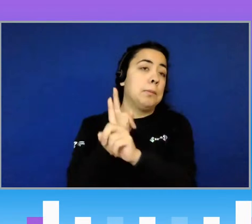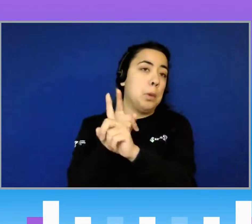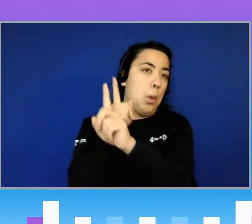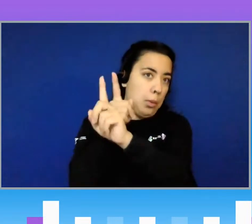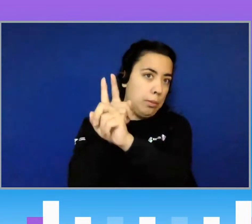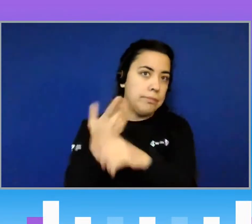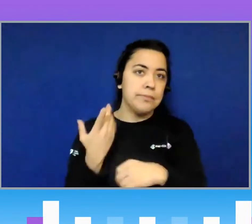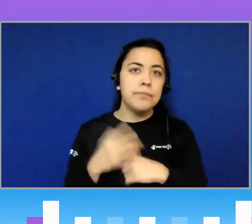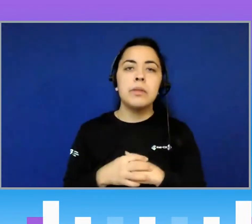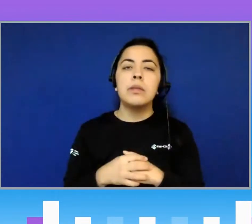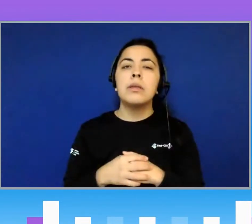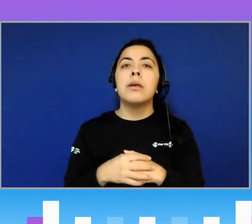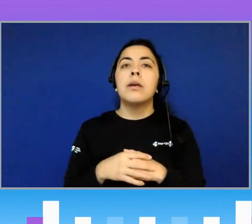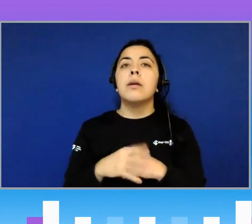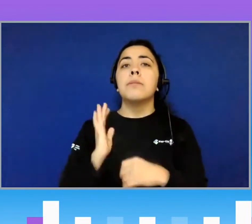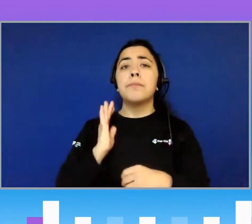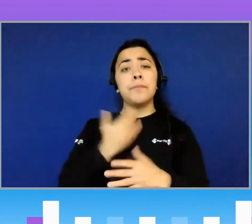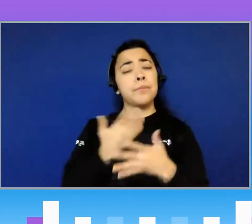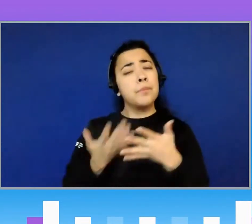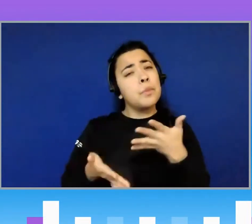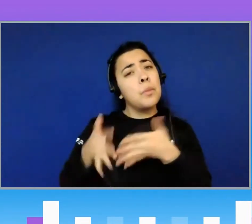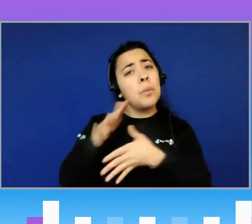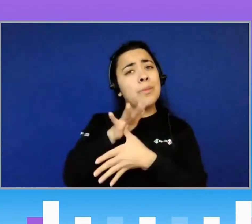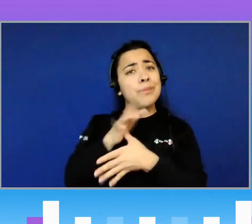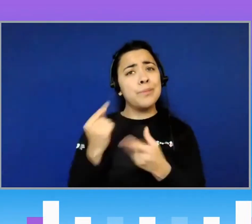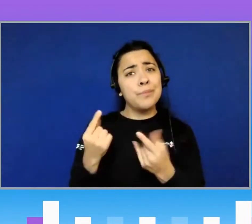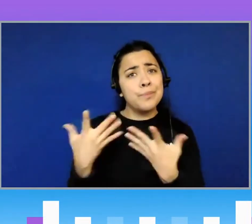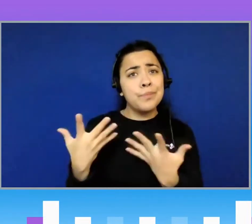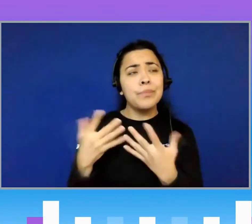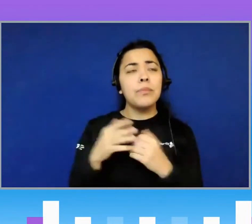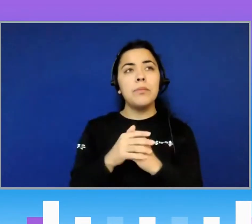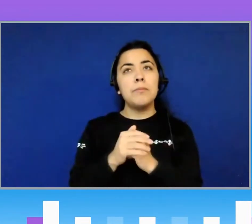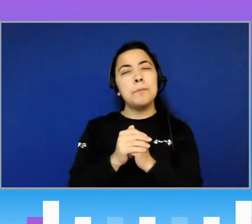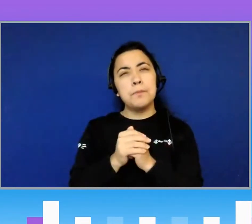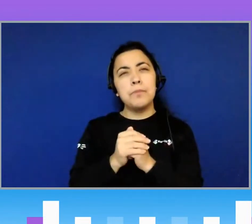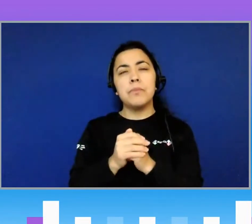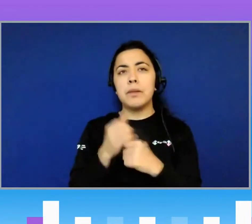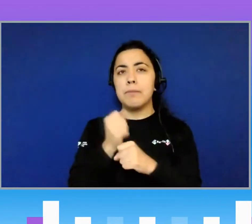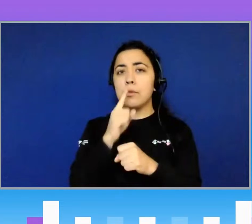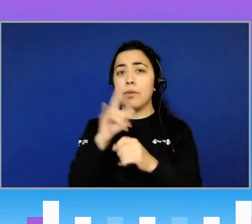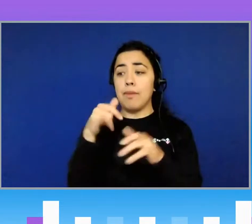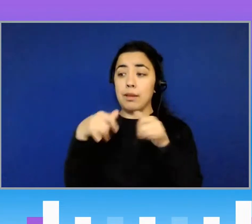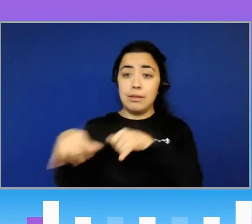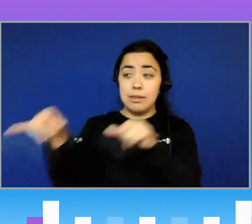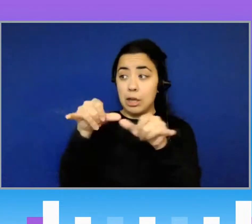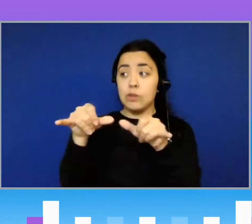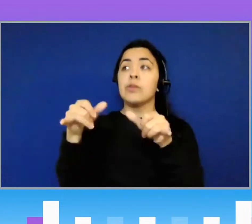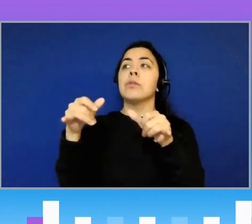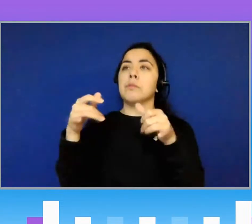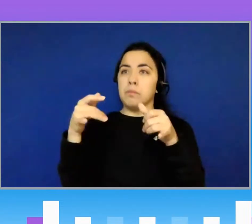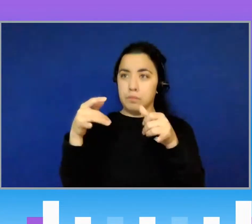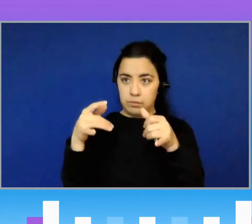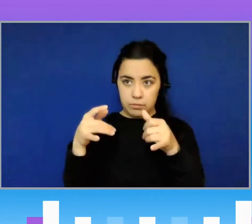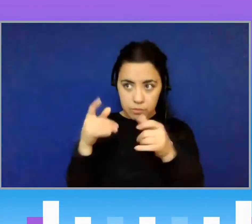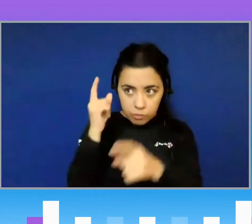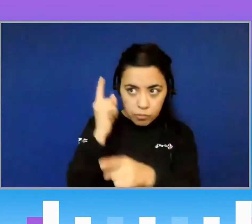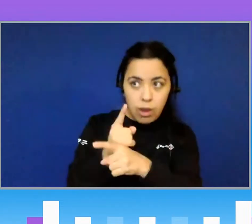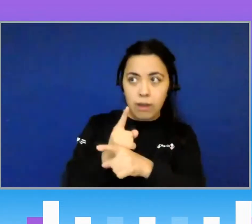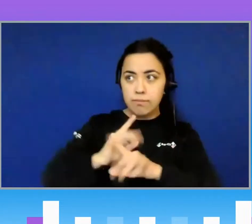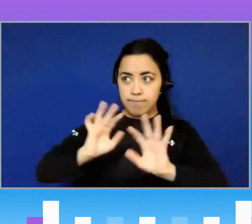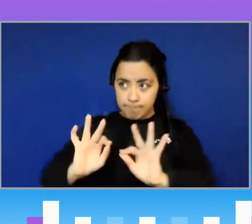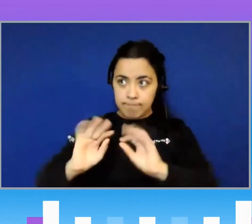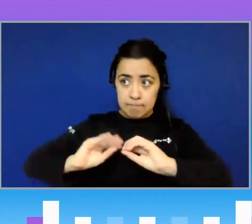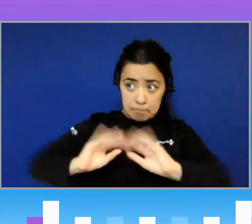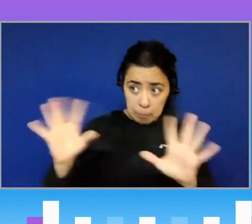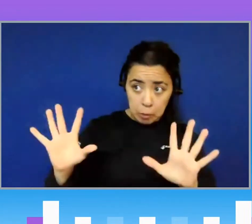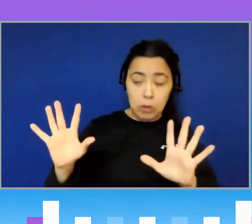The priority is really to, at the end, to receive those standards that should be complete and correct, because